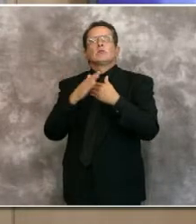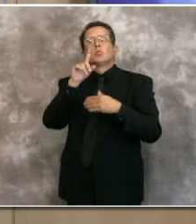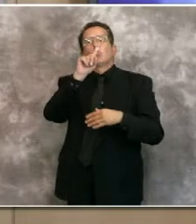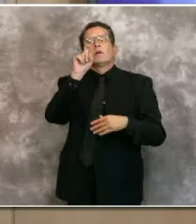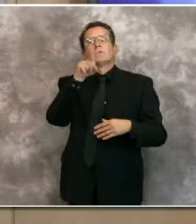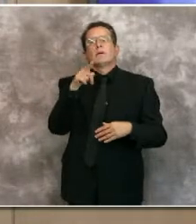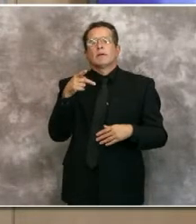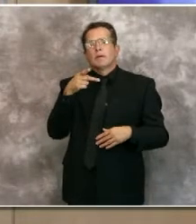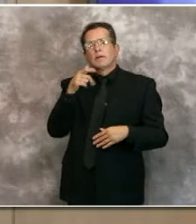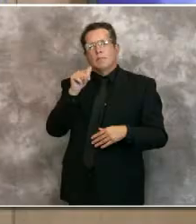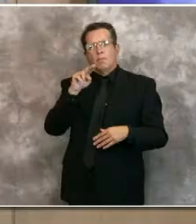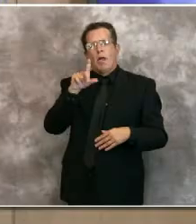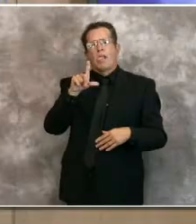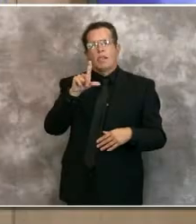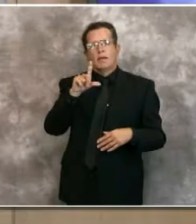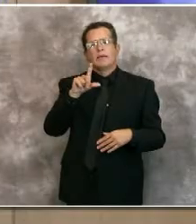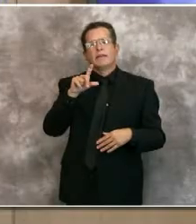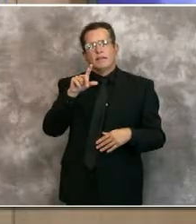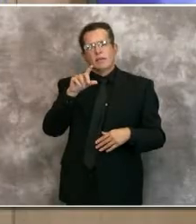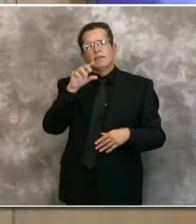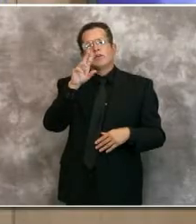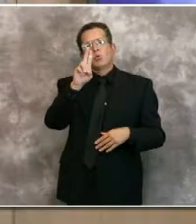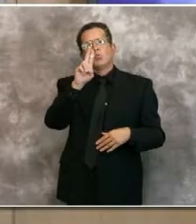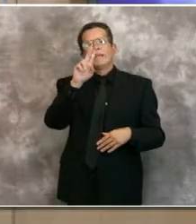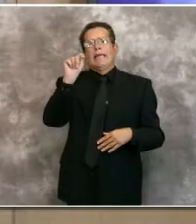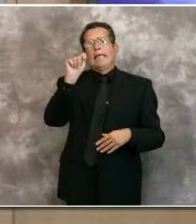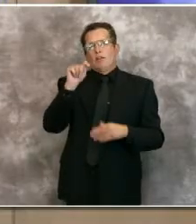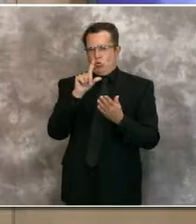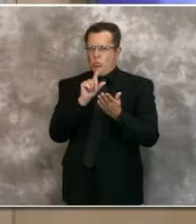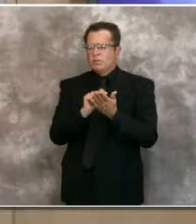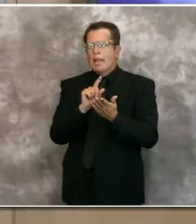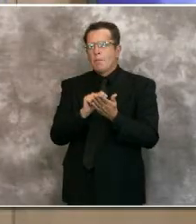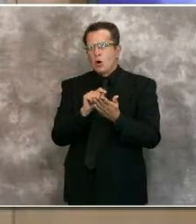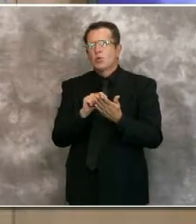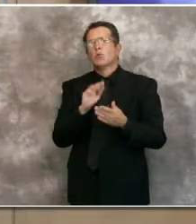Paul Sisson with the San Diego Union Tribune. Please state your question.